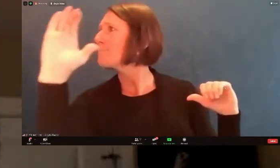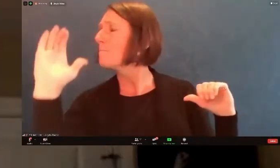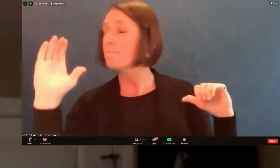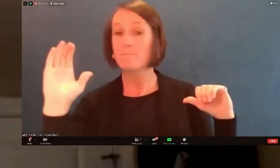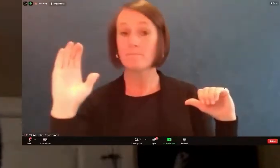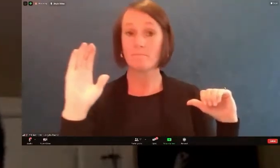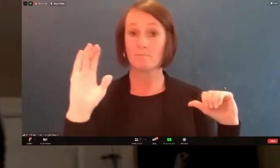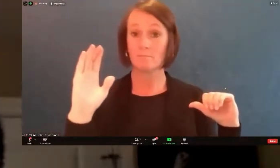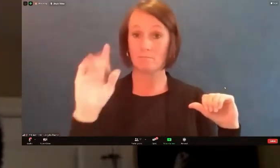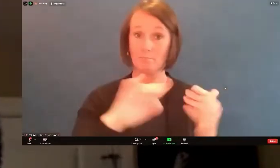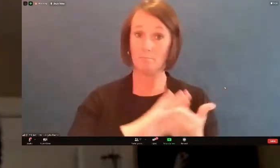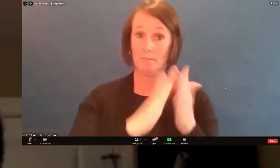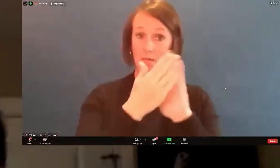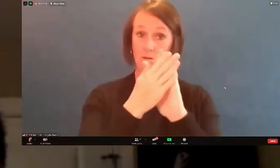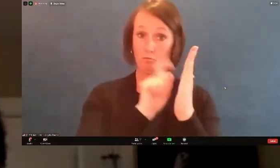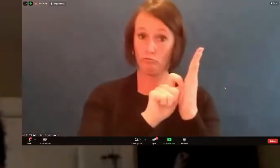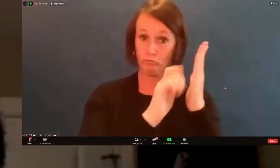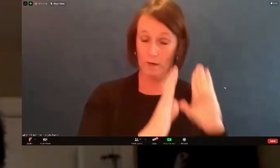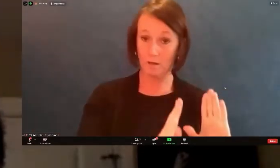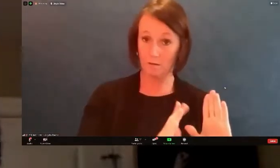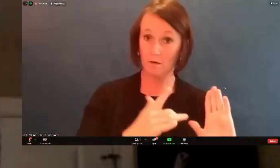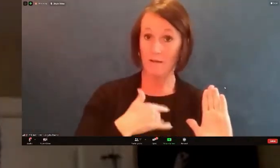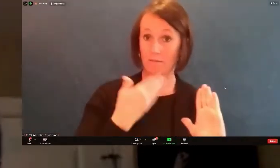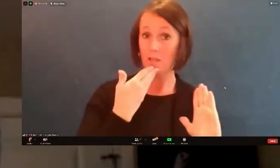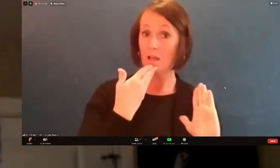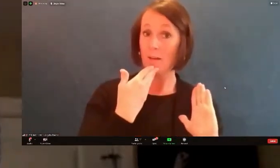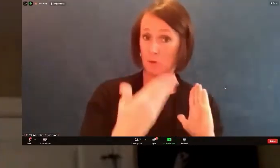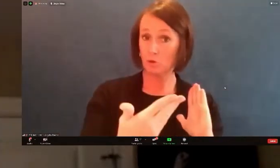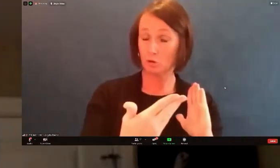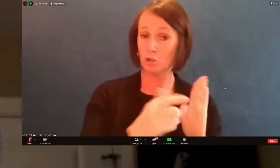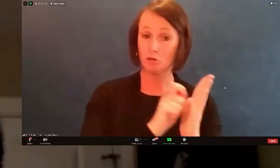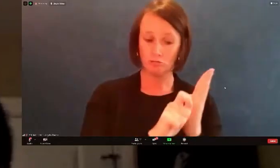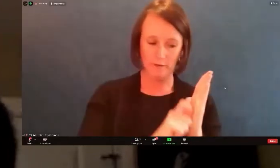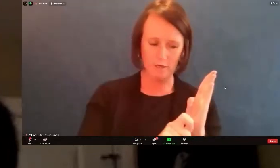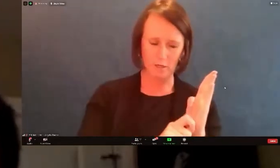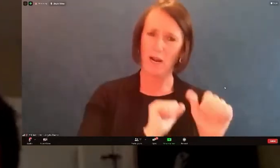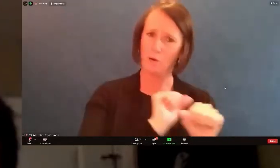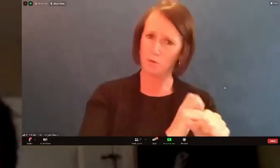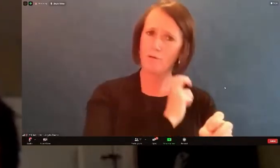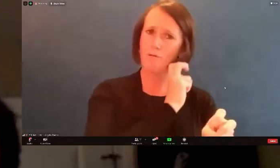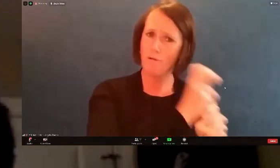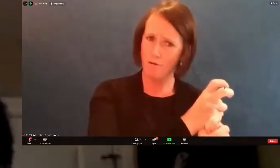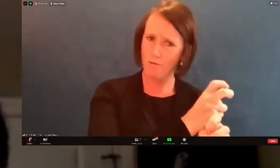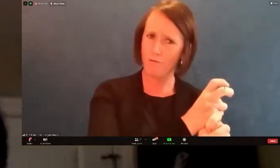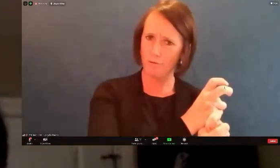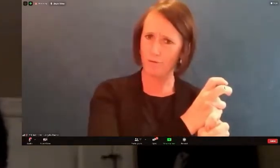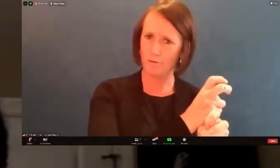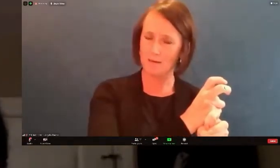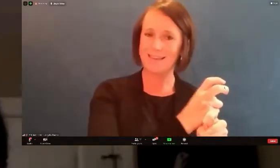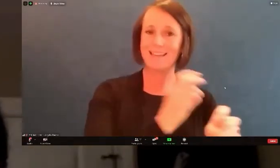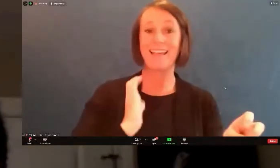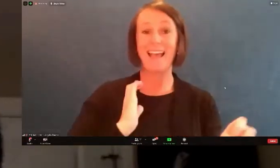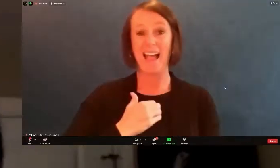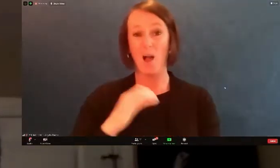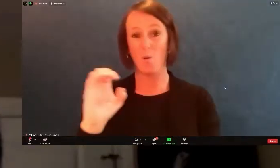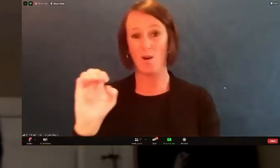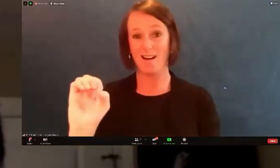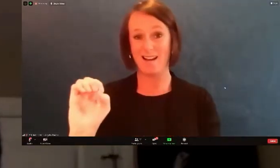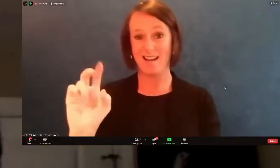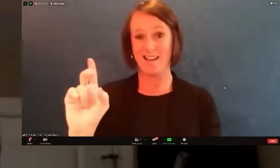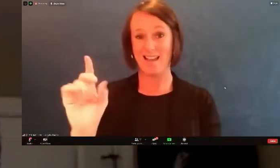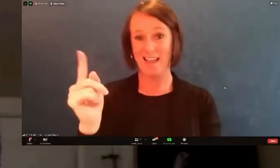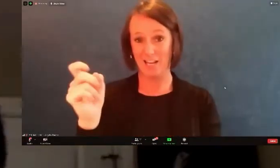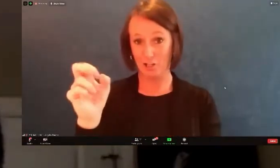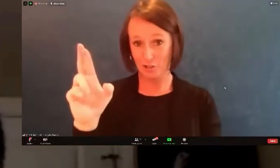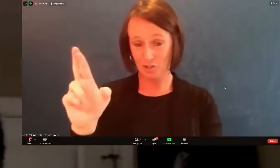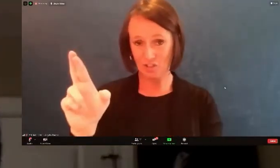writer, I think I'm a good writer. I'm a hardworking writer. It's actually our editors who make us great